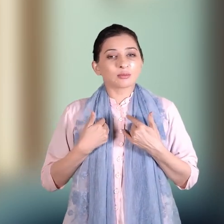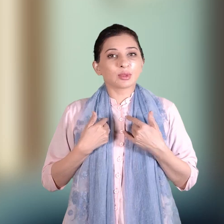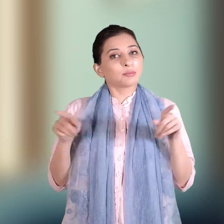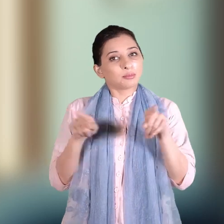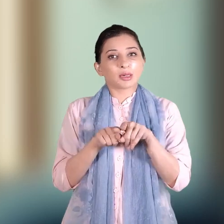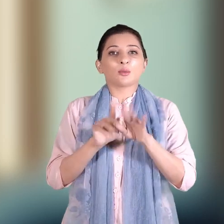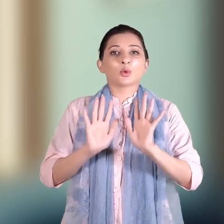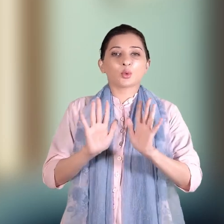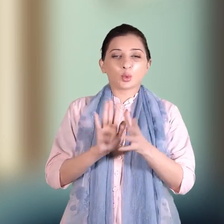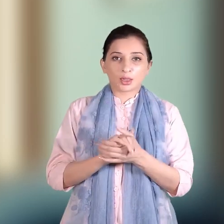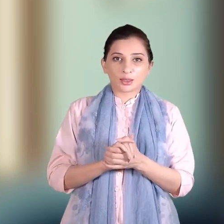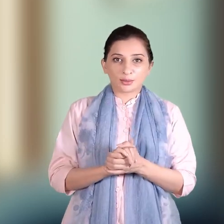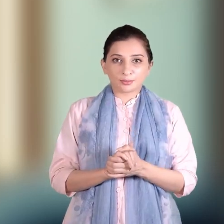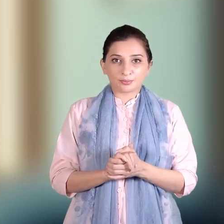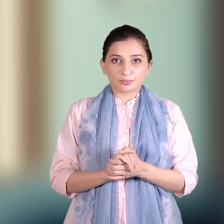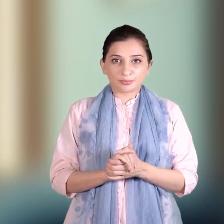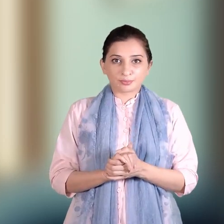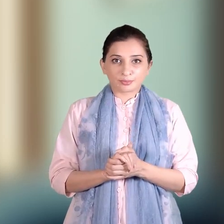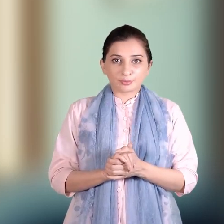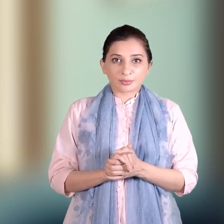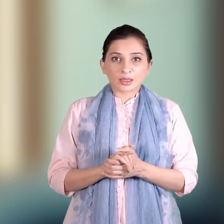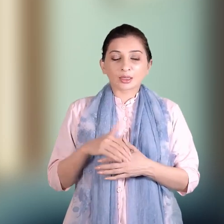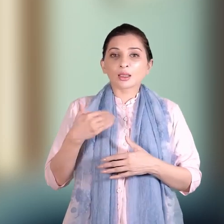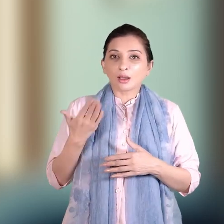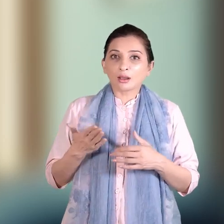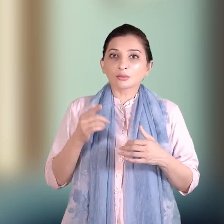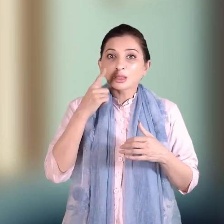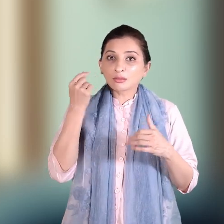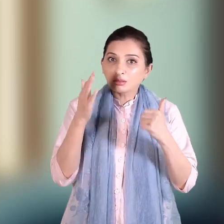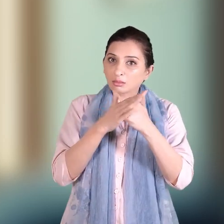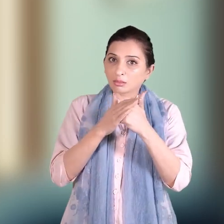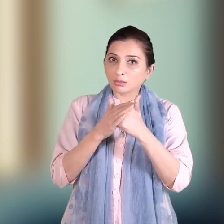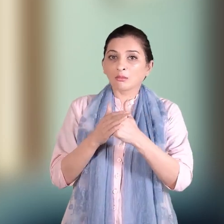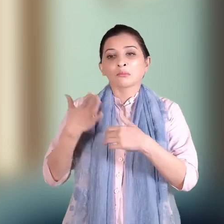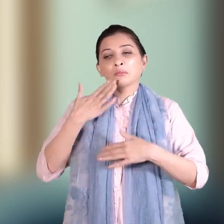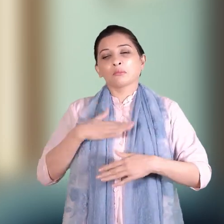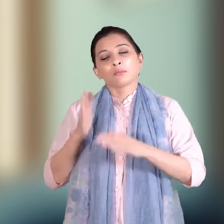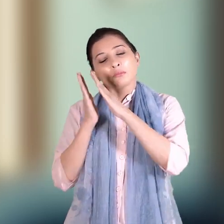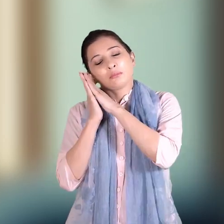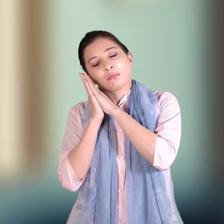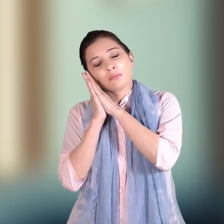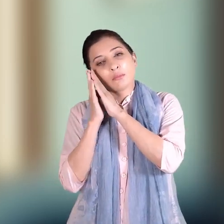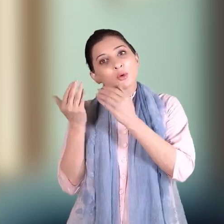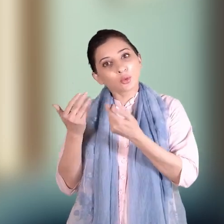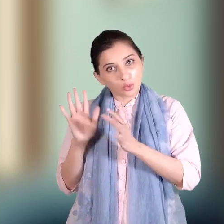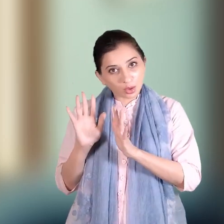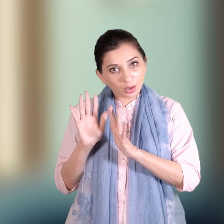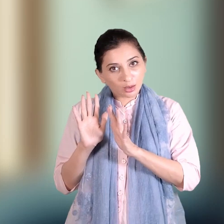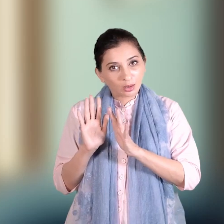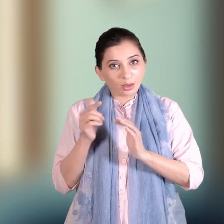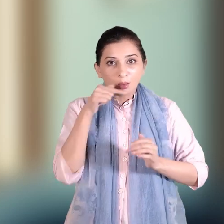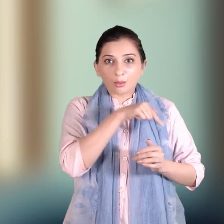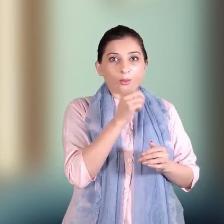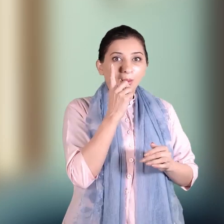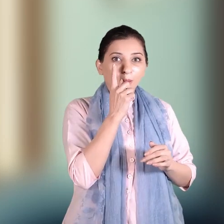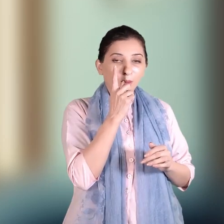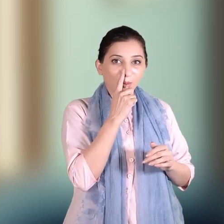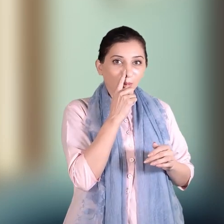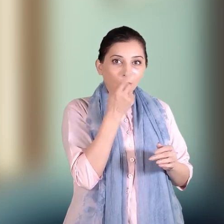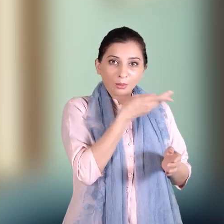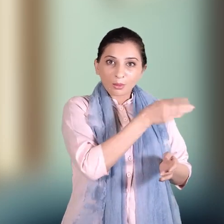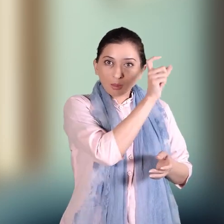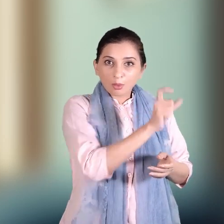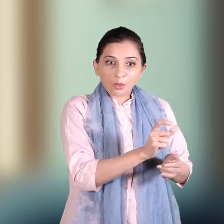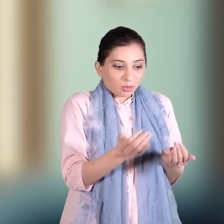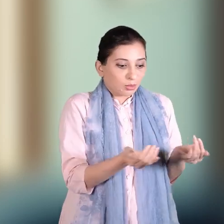small example. For instance, your partner is sleeping beside you and you can't sleep